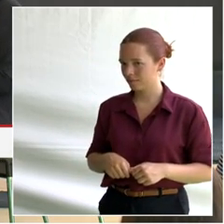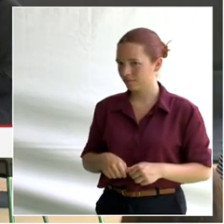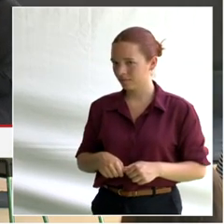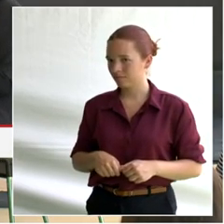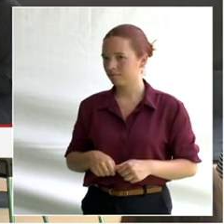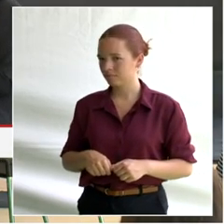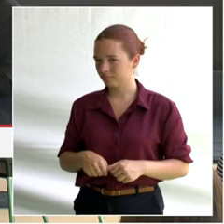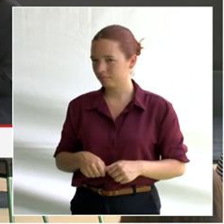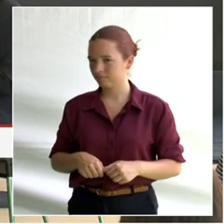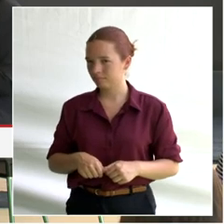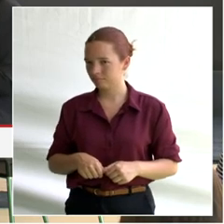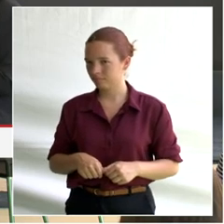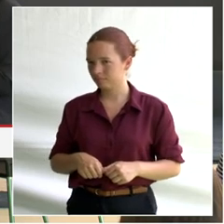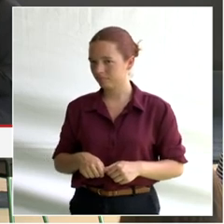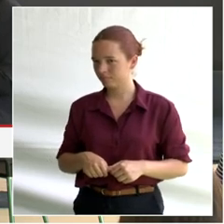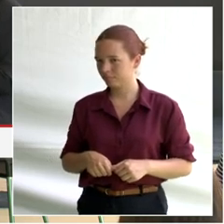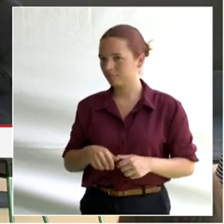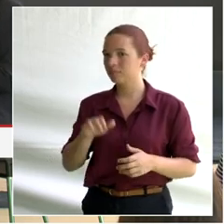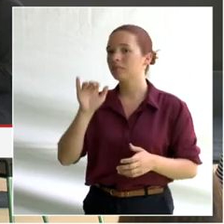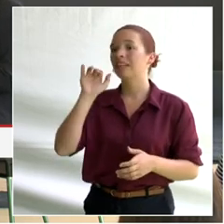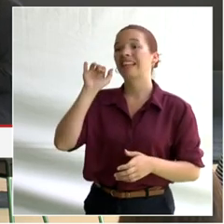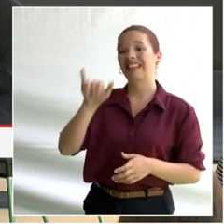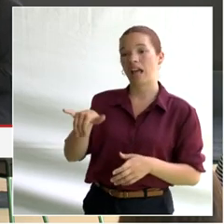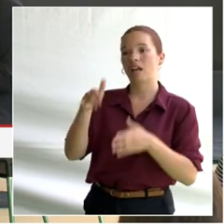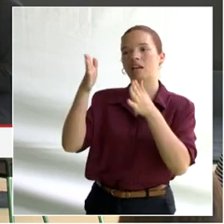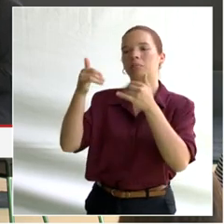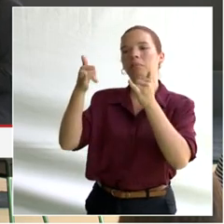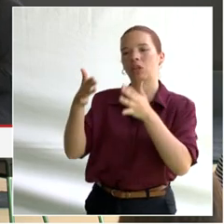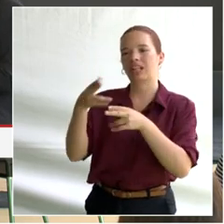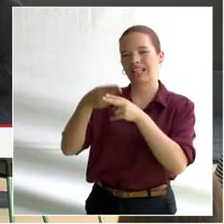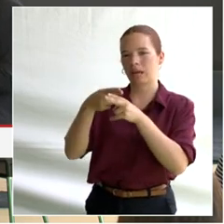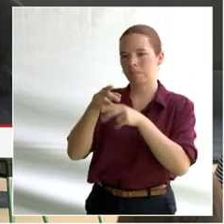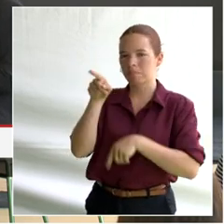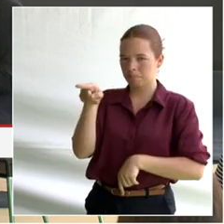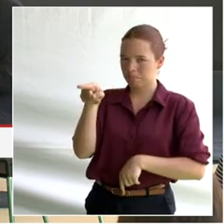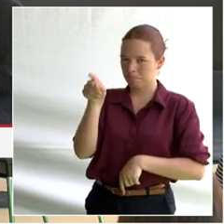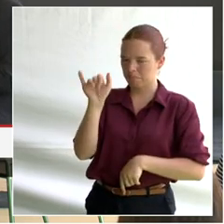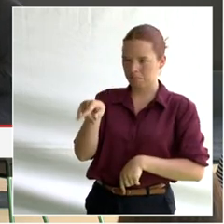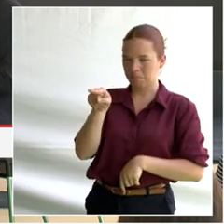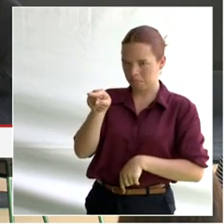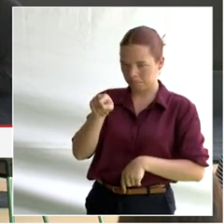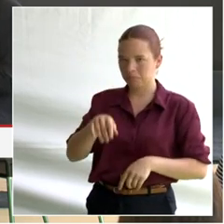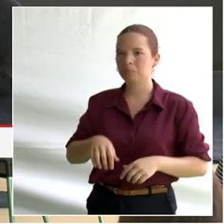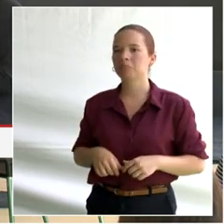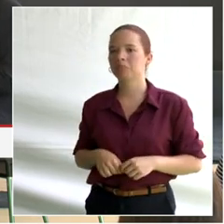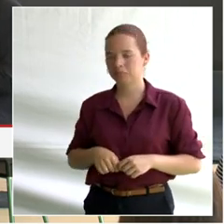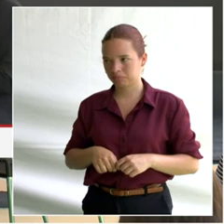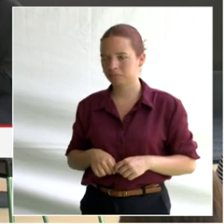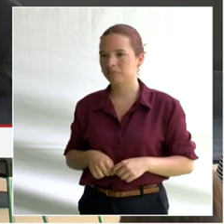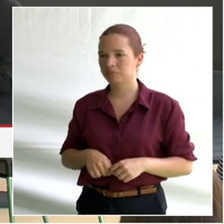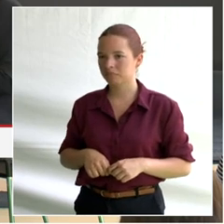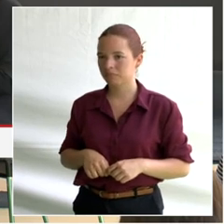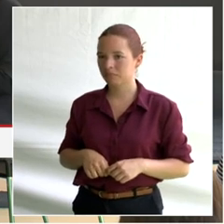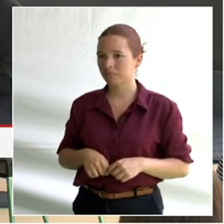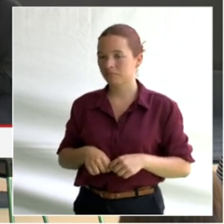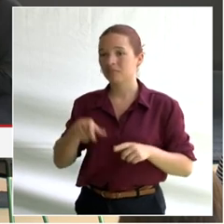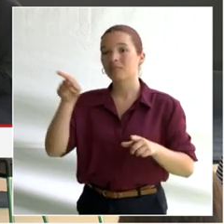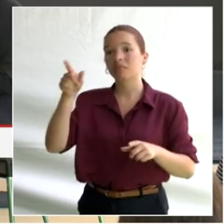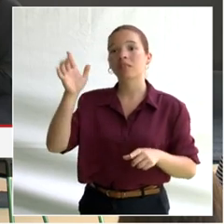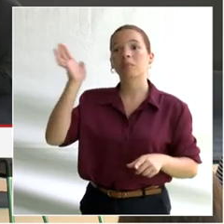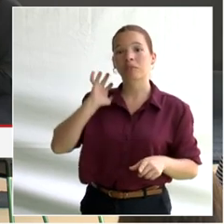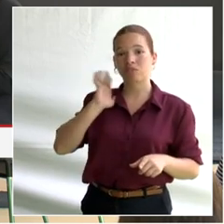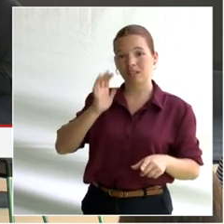Mark. Alina Svitolina winning titles after coming back from maternity leave. And boy, is she back with a vengeance.